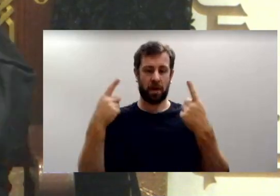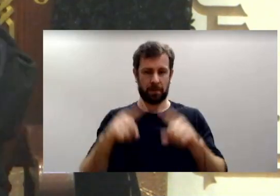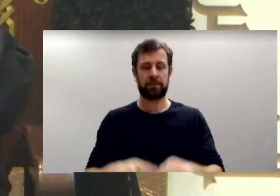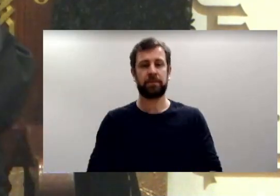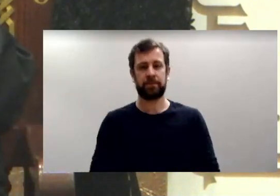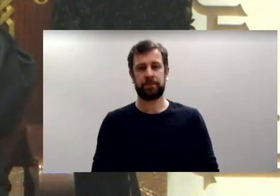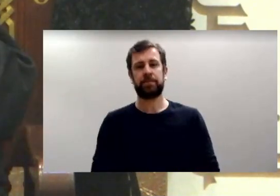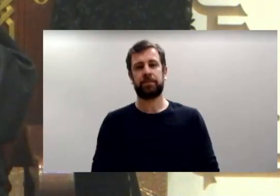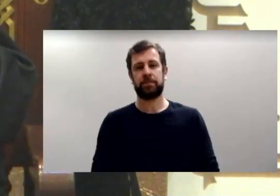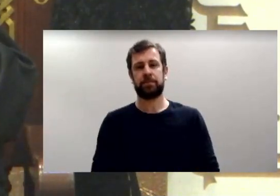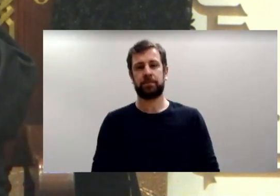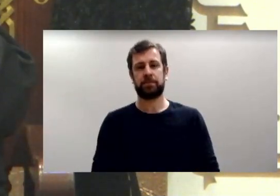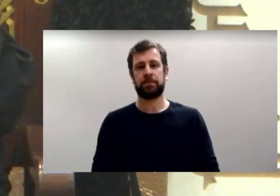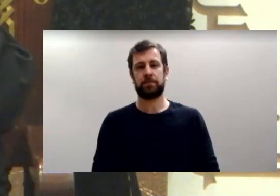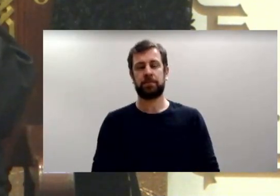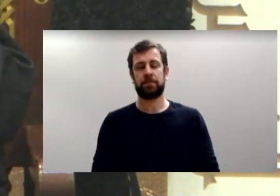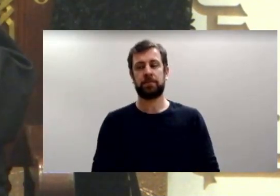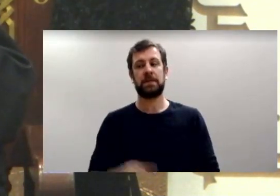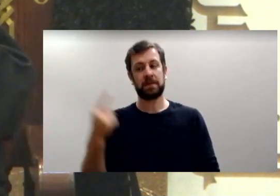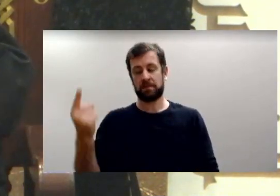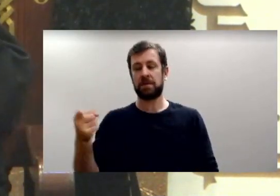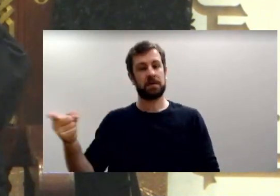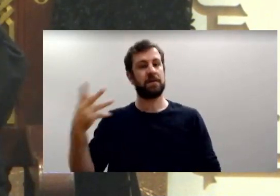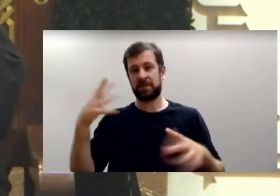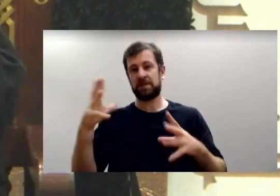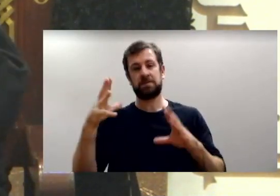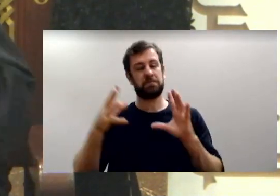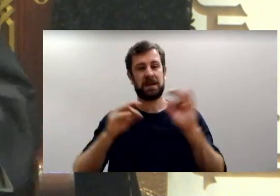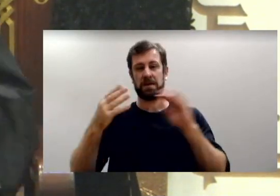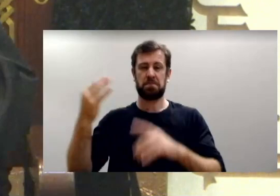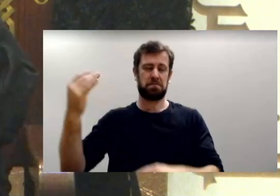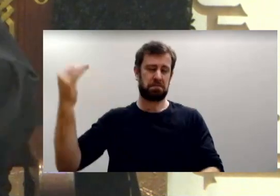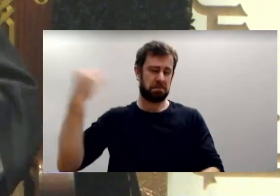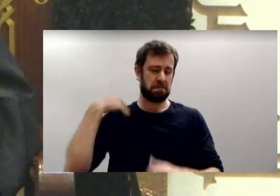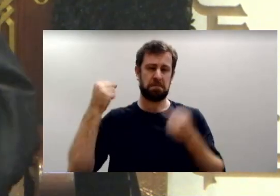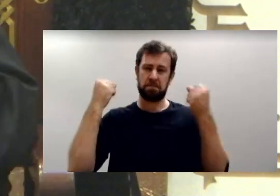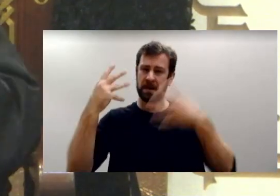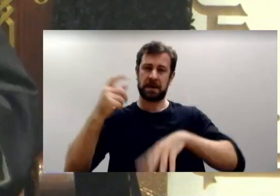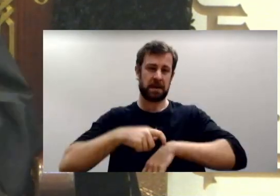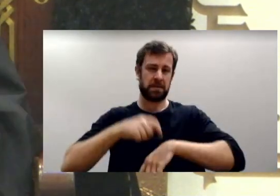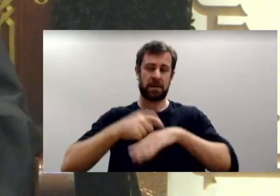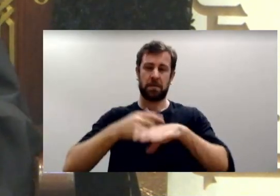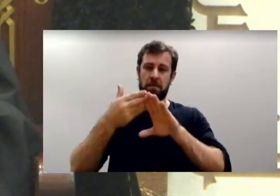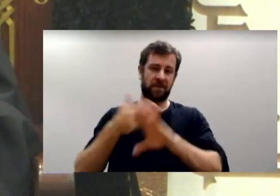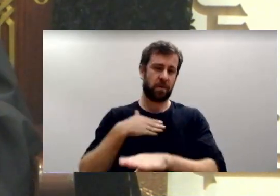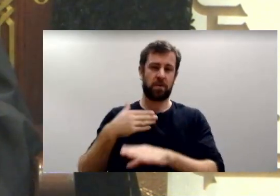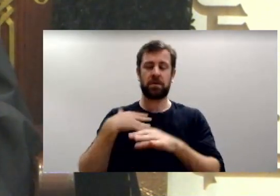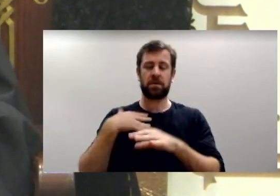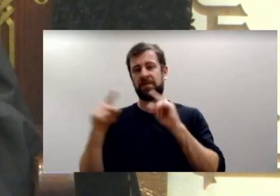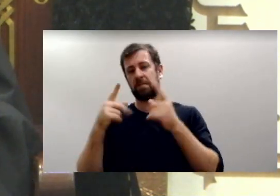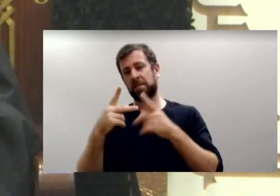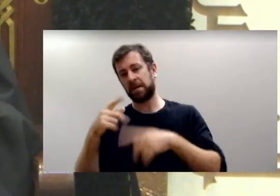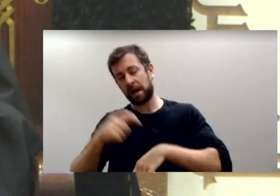of something which he had already mentioned so many times in different occasions and places.